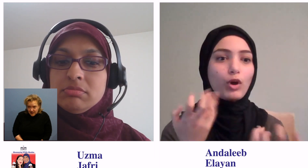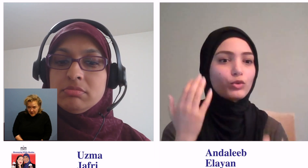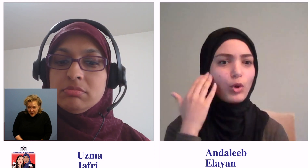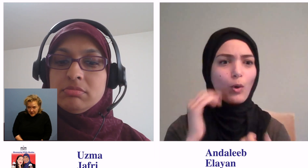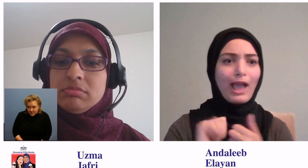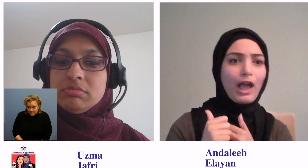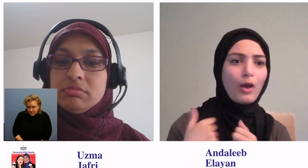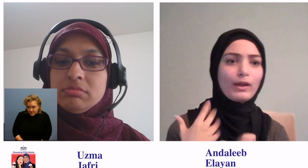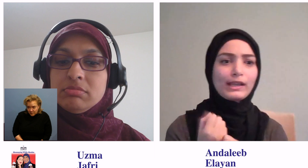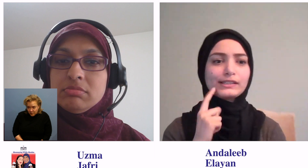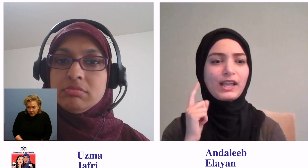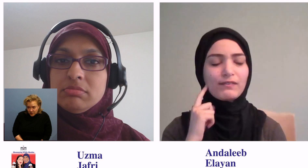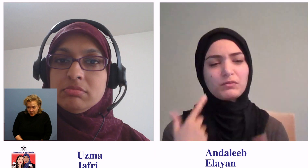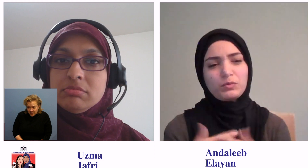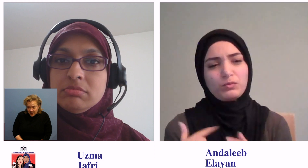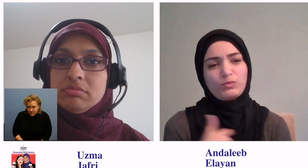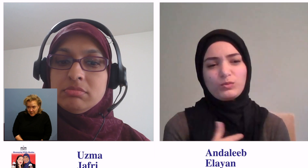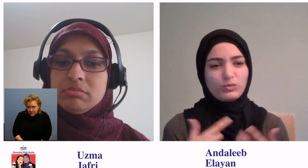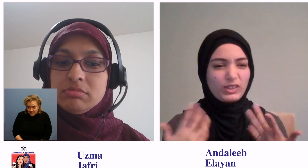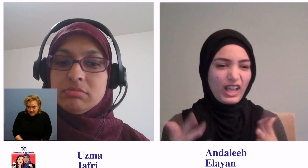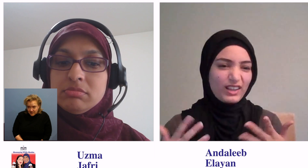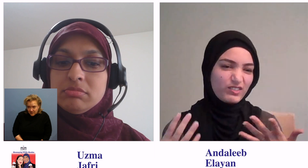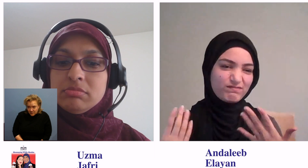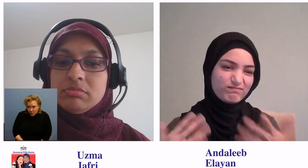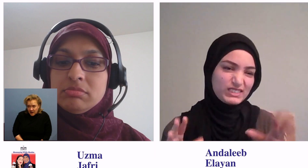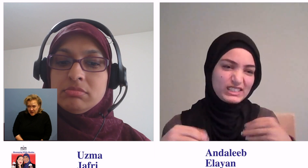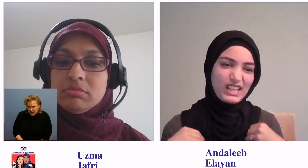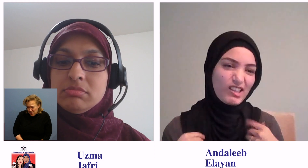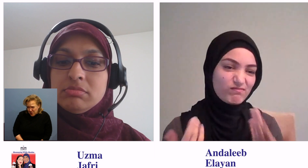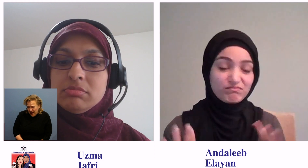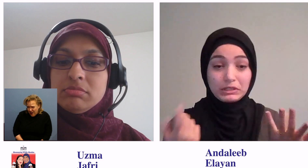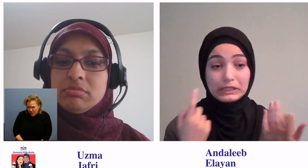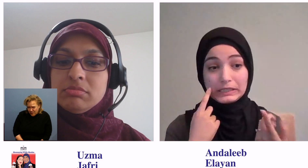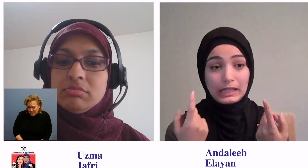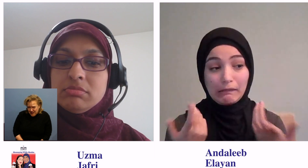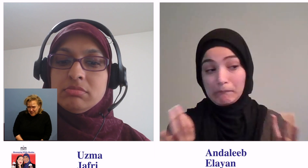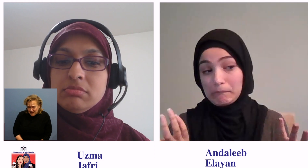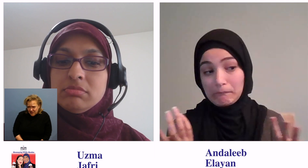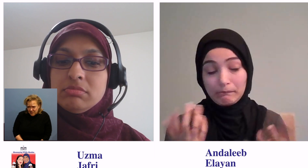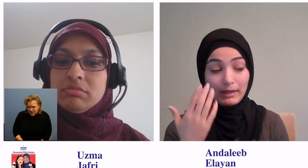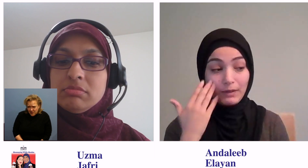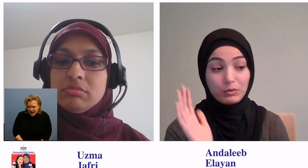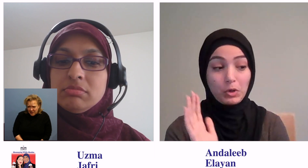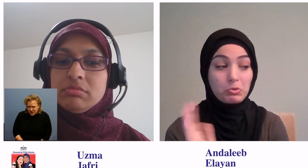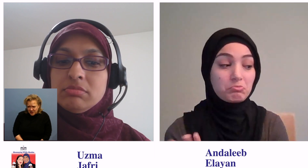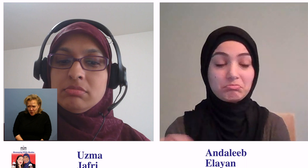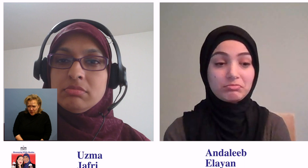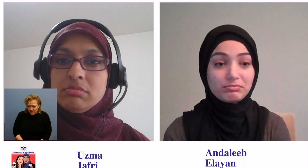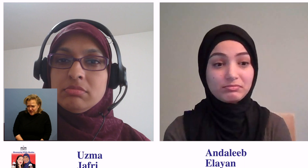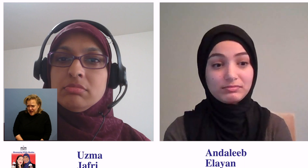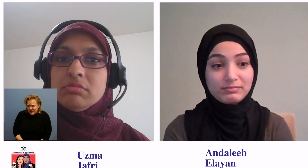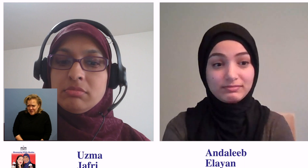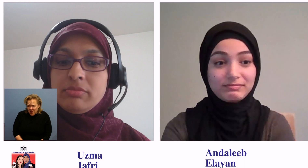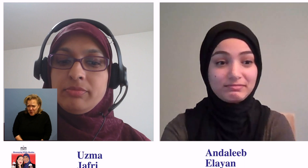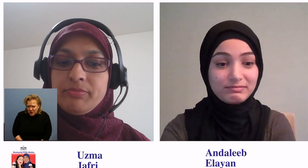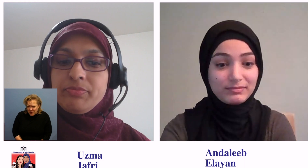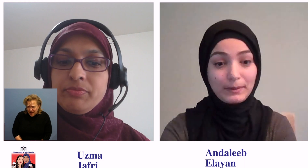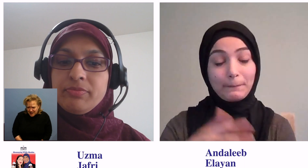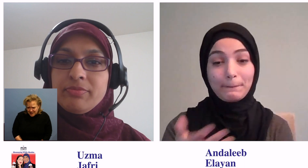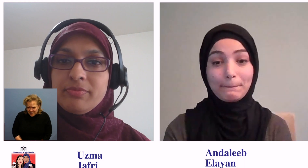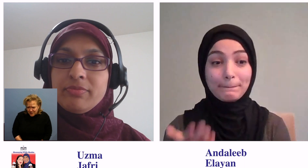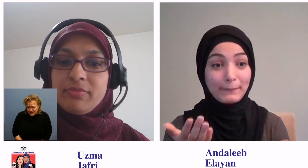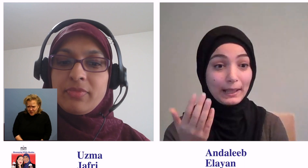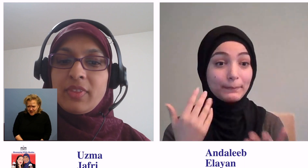something like that. We would just kind of maybe wanting to know how we became deaf, but right now it's just more of a, a small